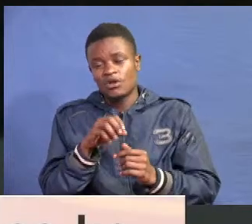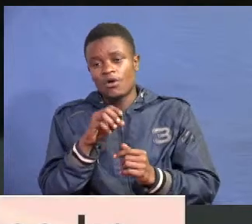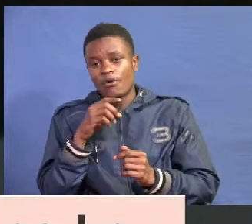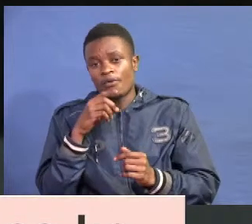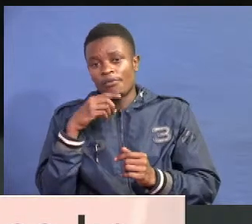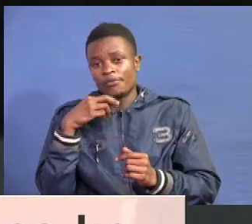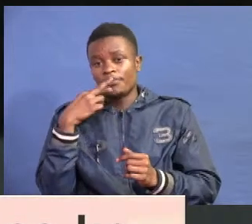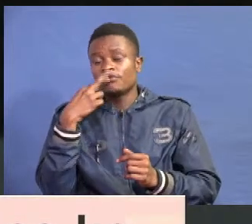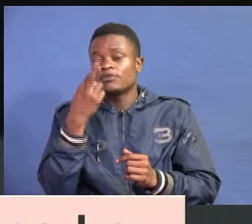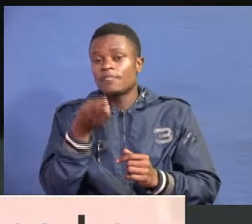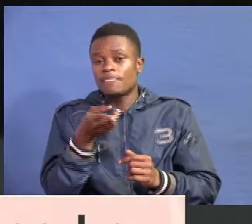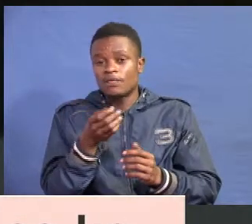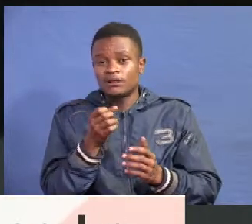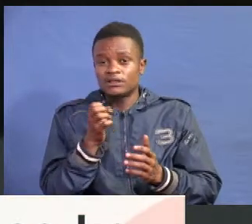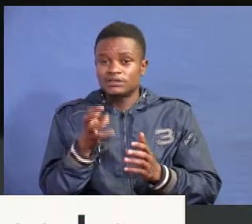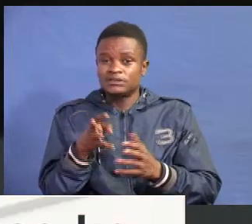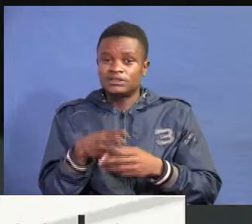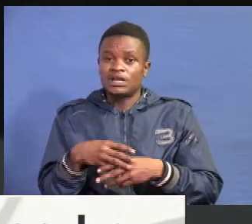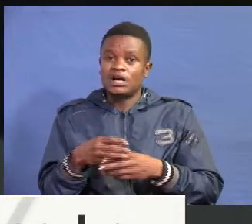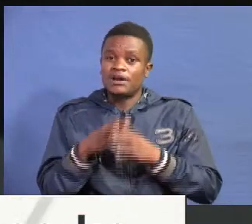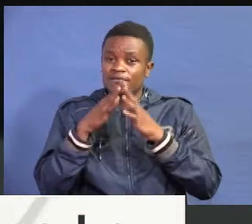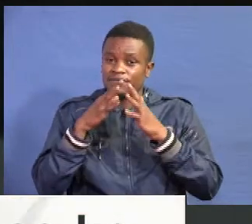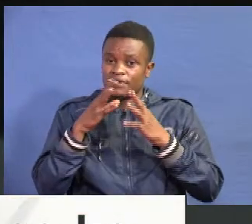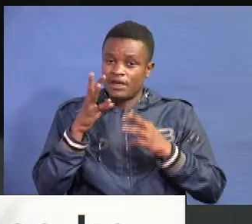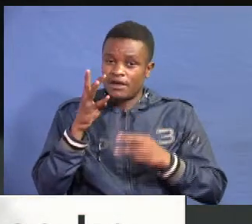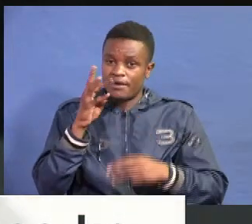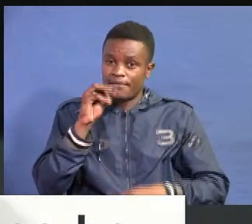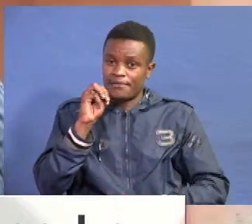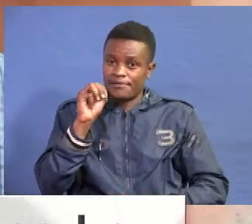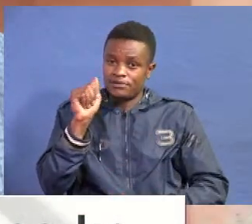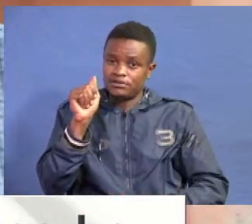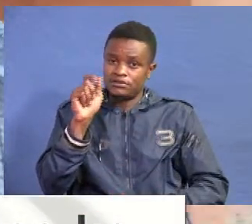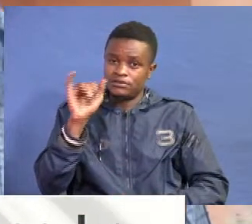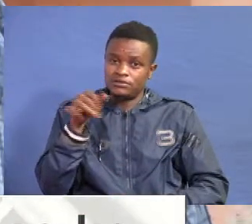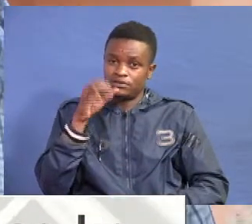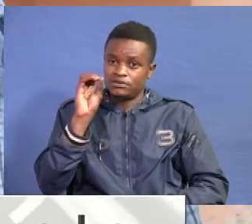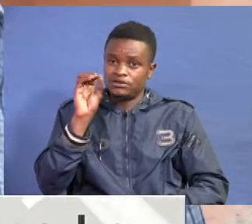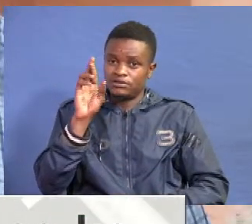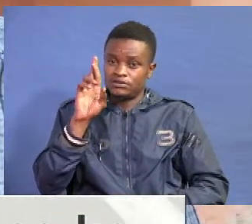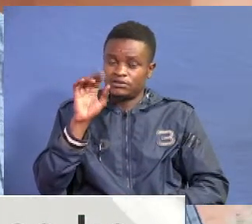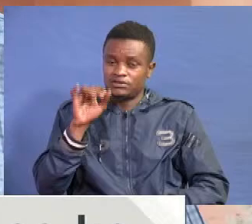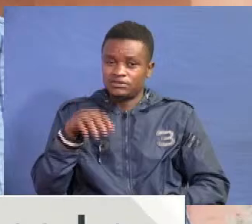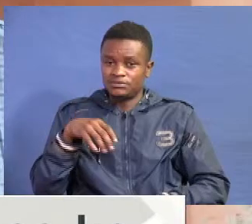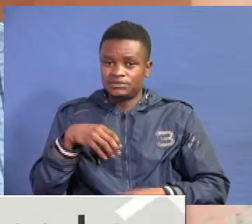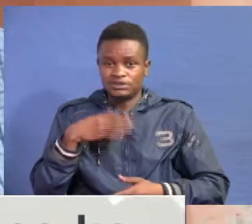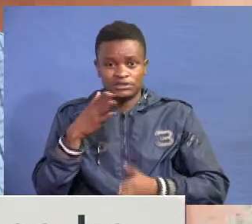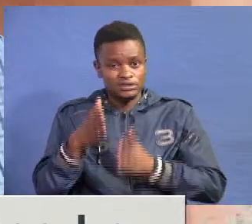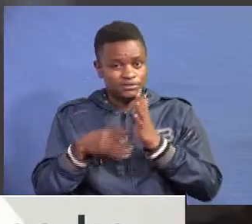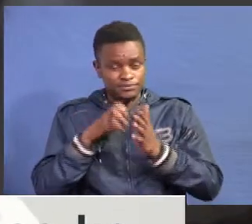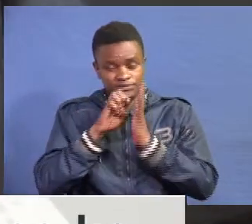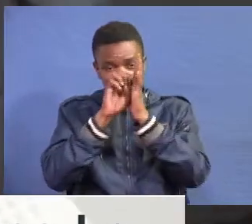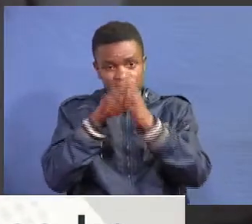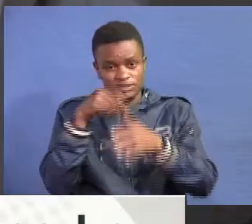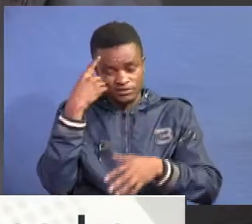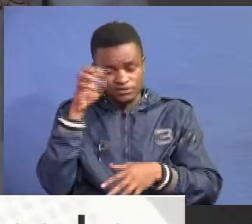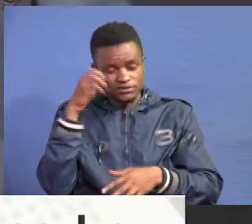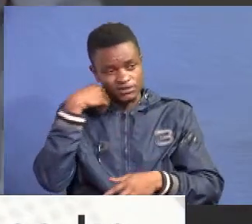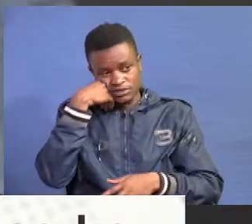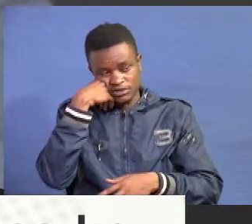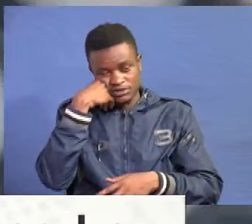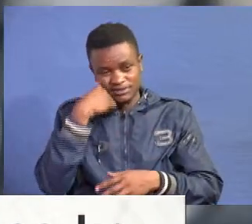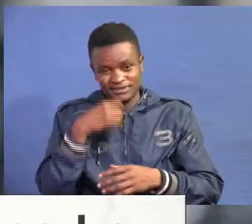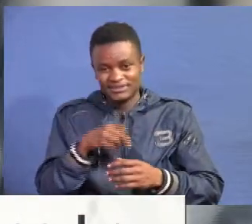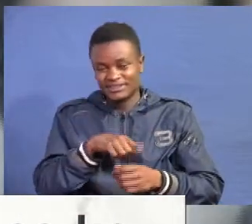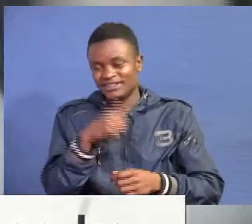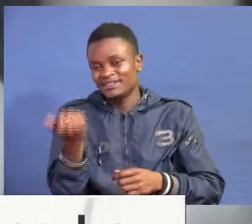major categories of diseases that a farmer needs to worry about. However, farmers have also raised concerns with the challenge that arises from chicken